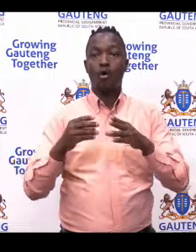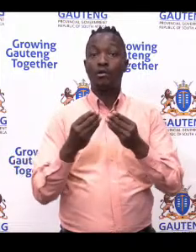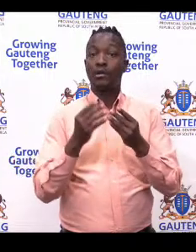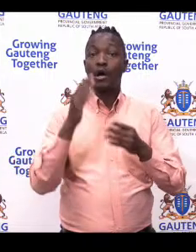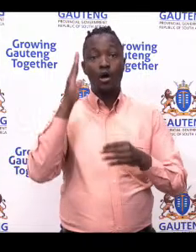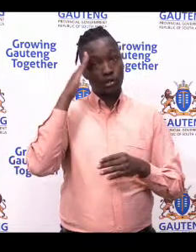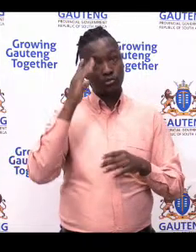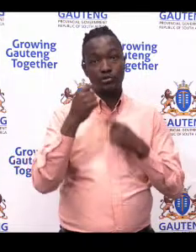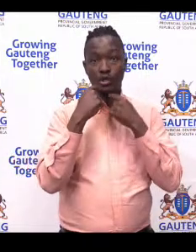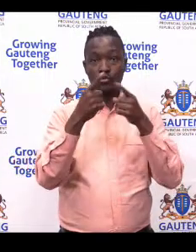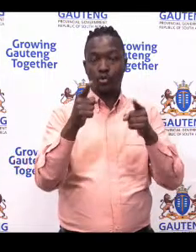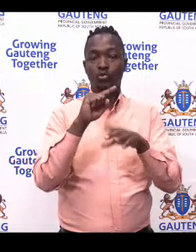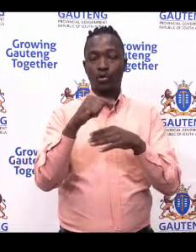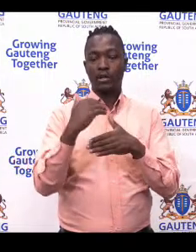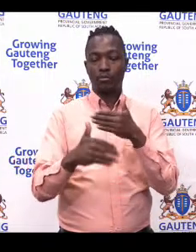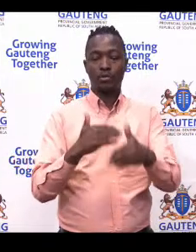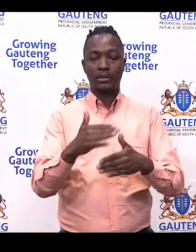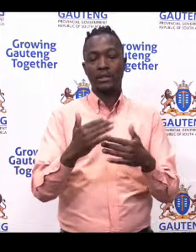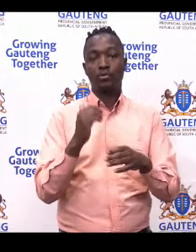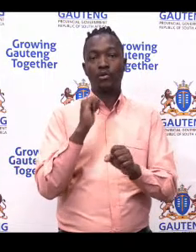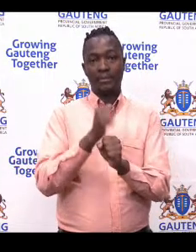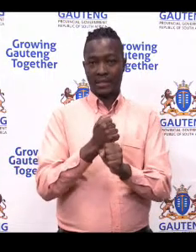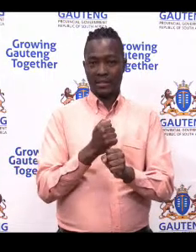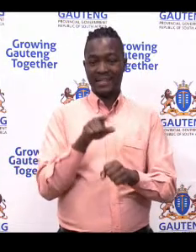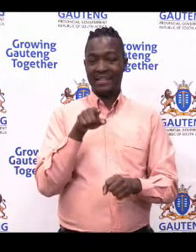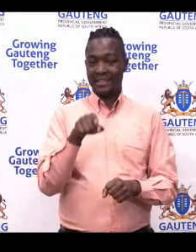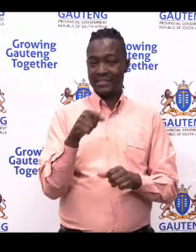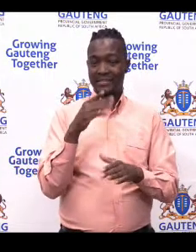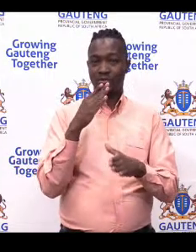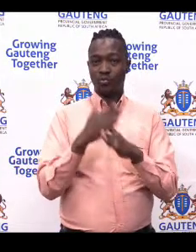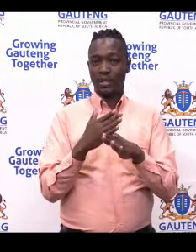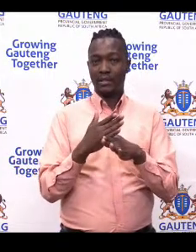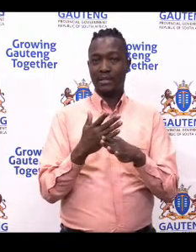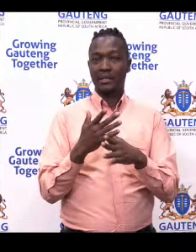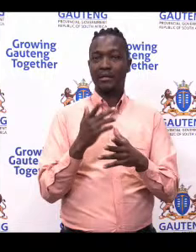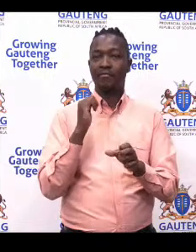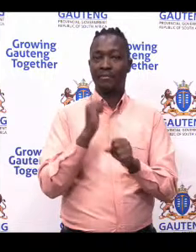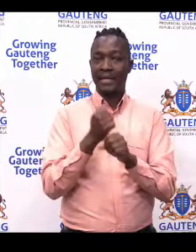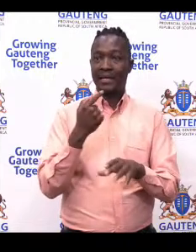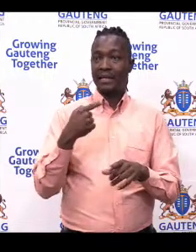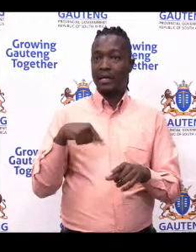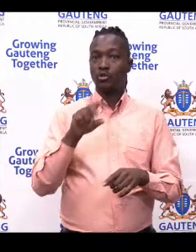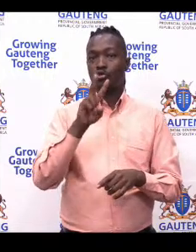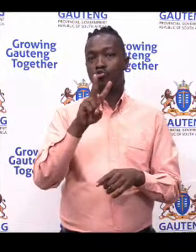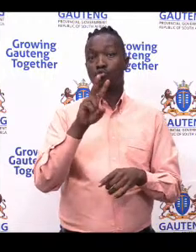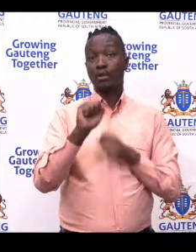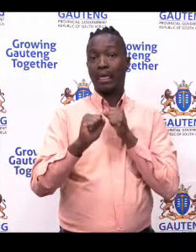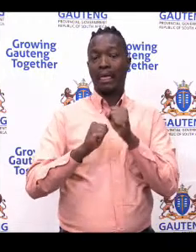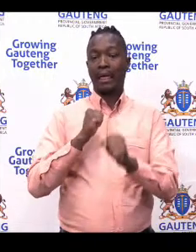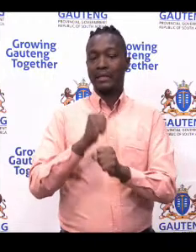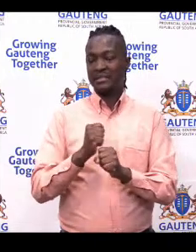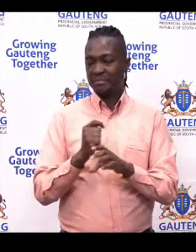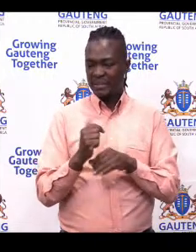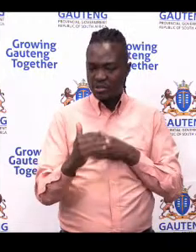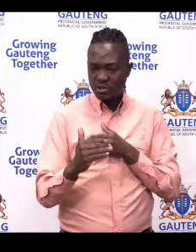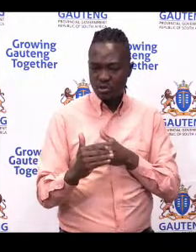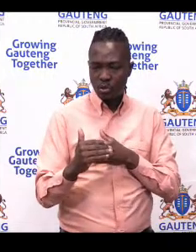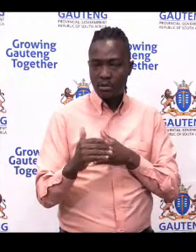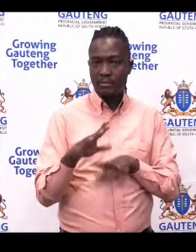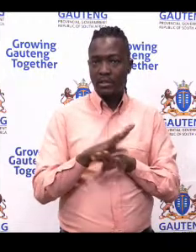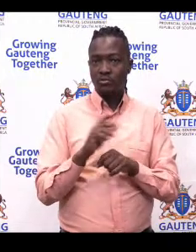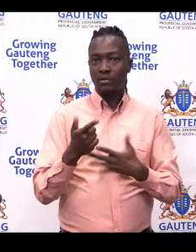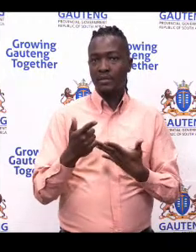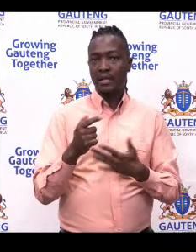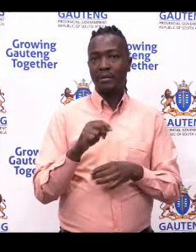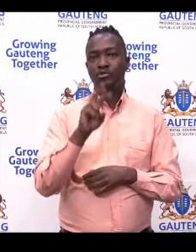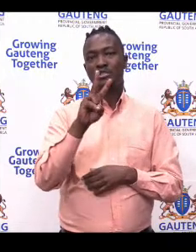that we are making. And this is work that could have taken us over 2 years, but it's taking us a very short space of time, which is